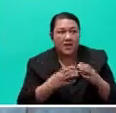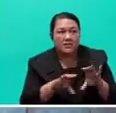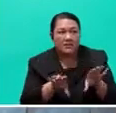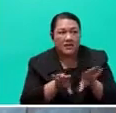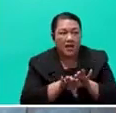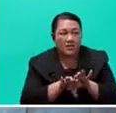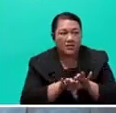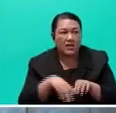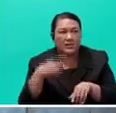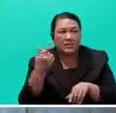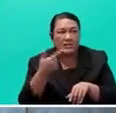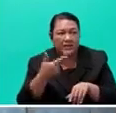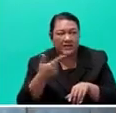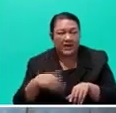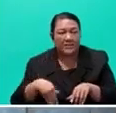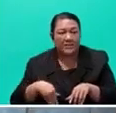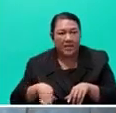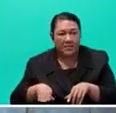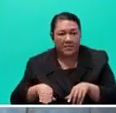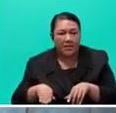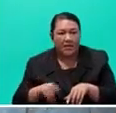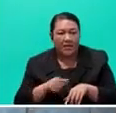with 17 members in it.